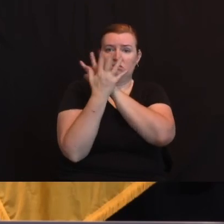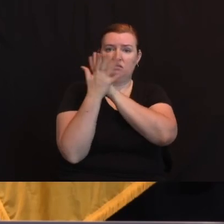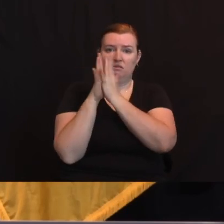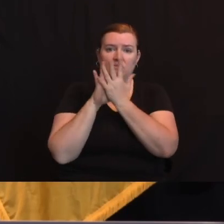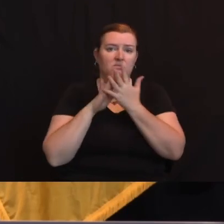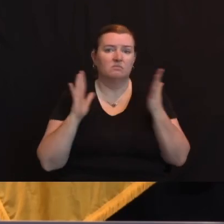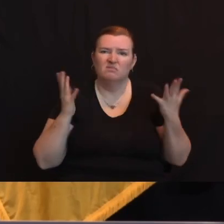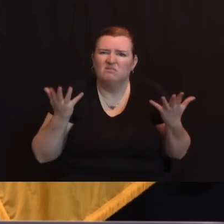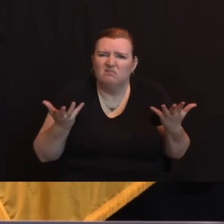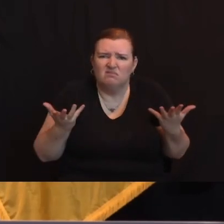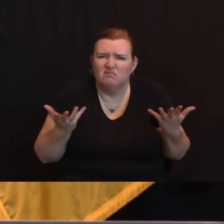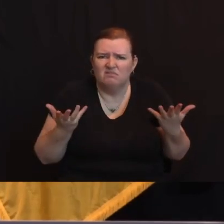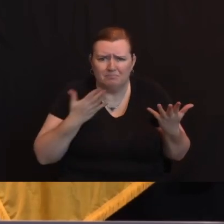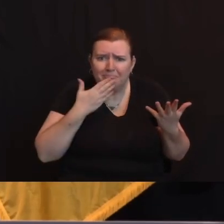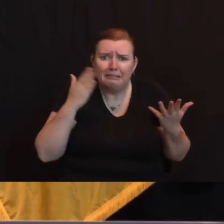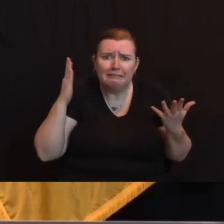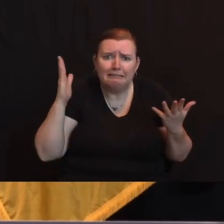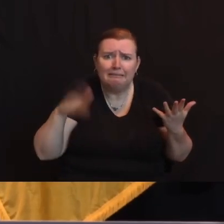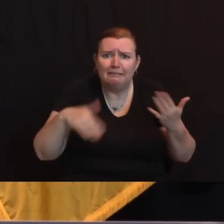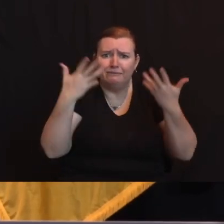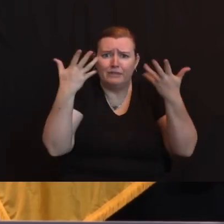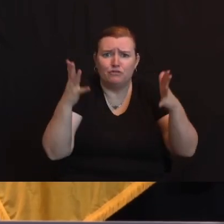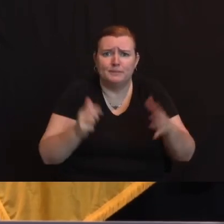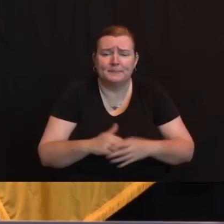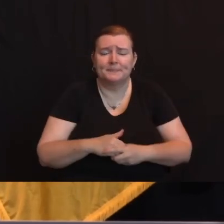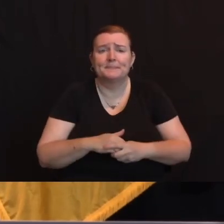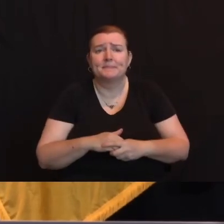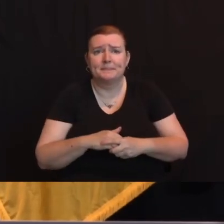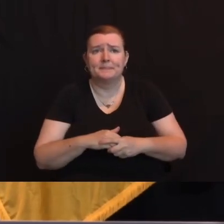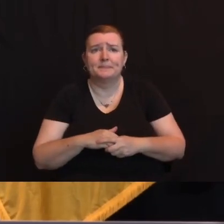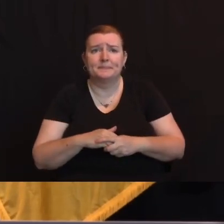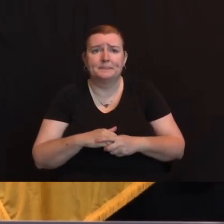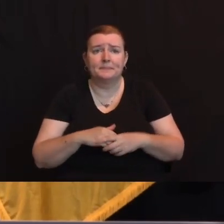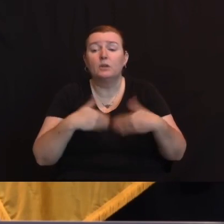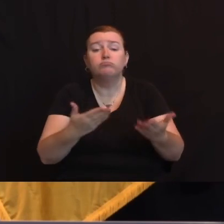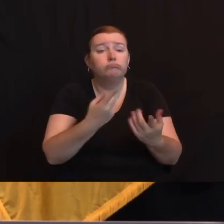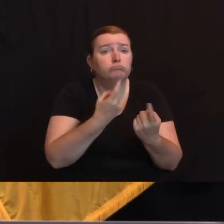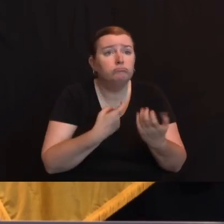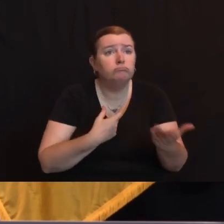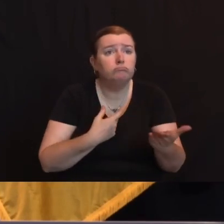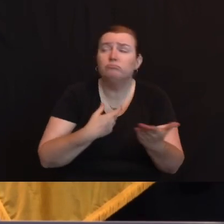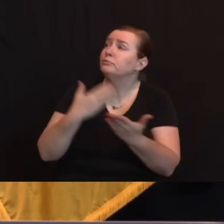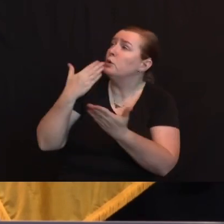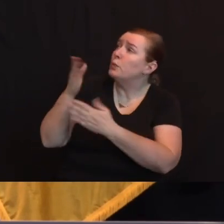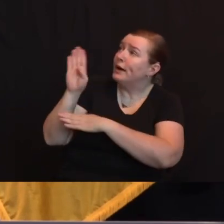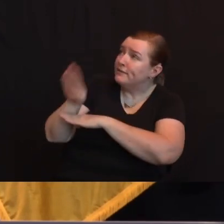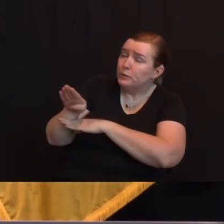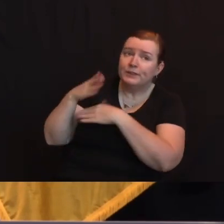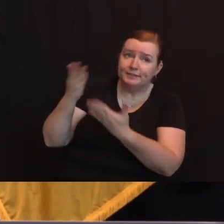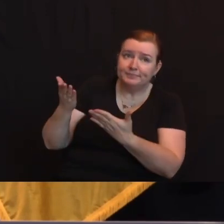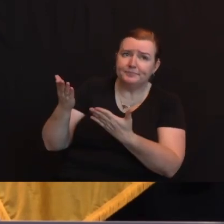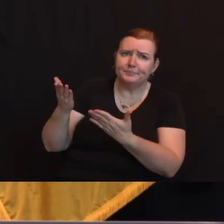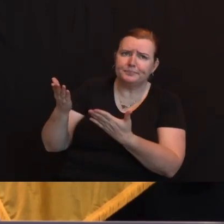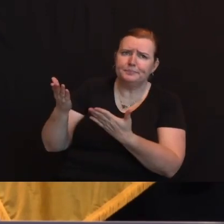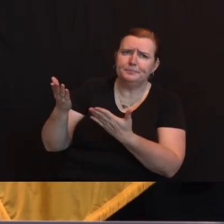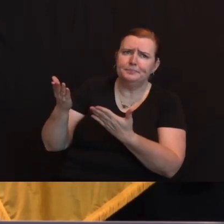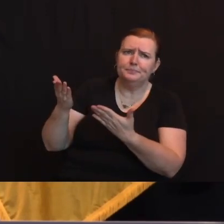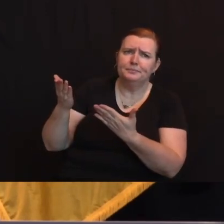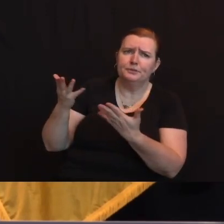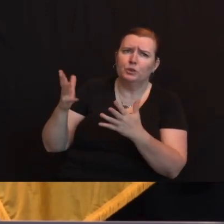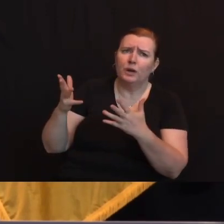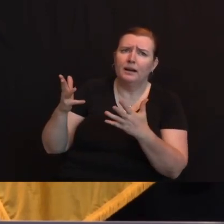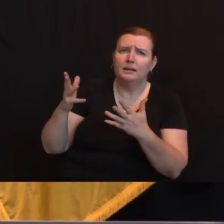well. Thank you. Matt, good afternoon. Good afternoon, Governor. So you've kind of indicated that you don't want to speculate on